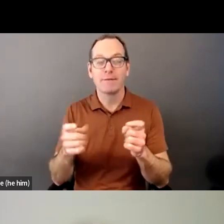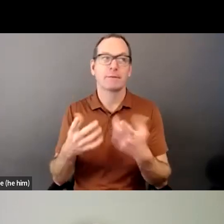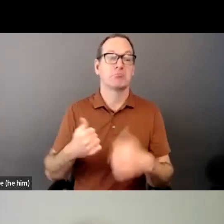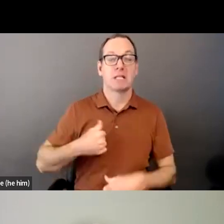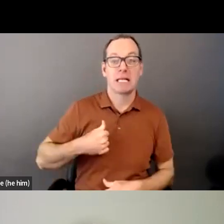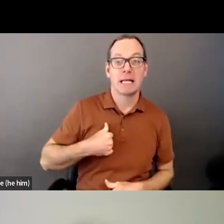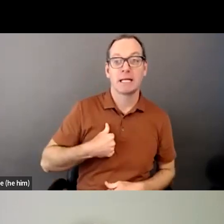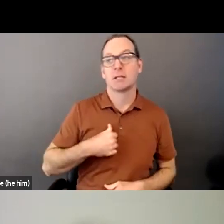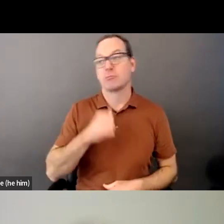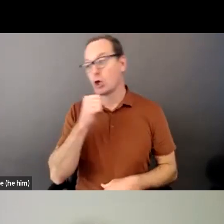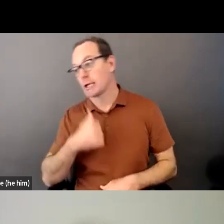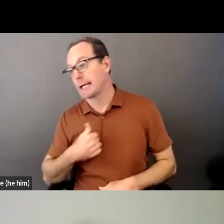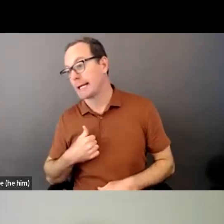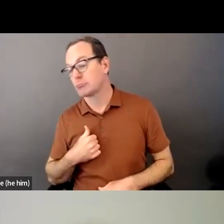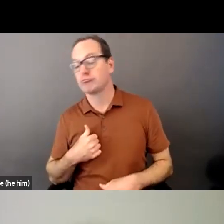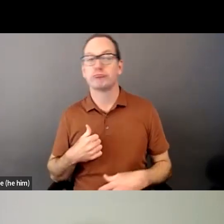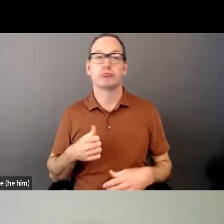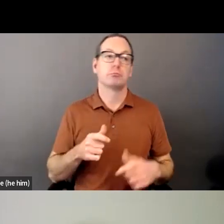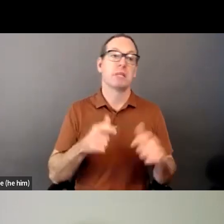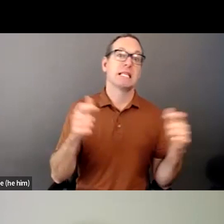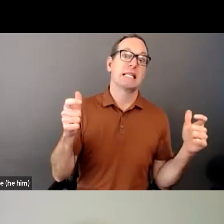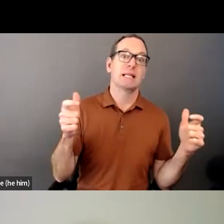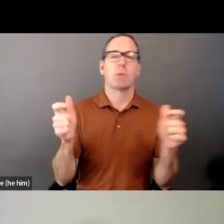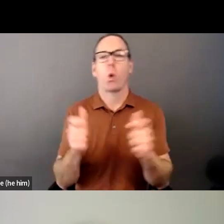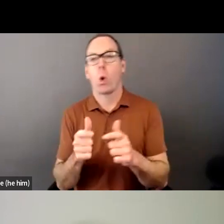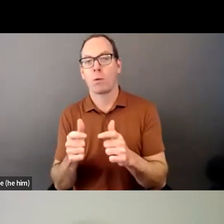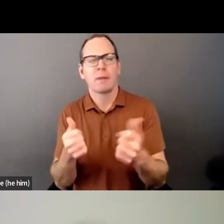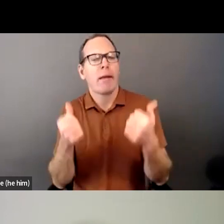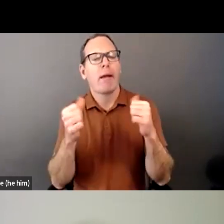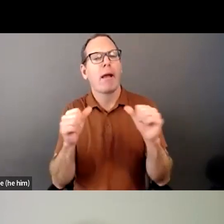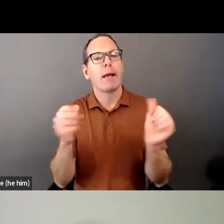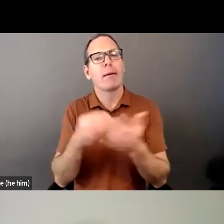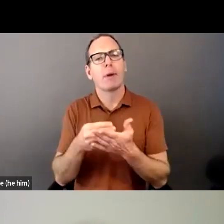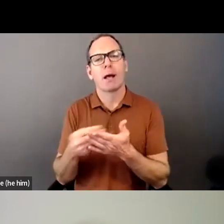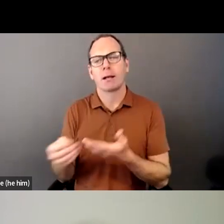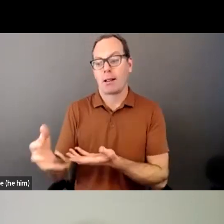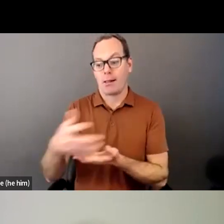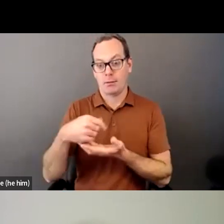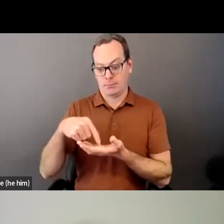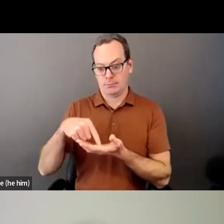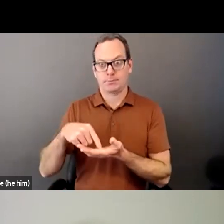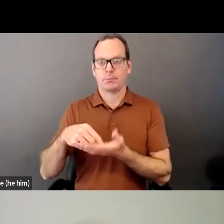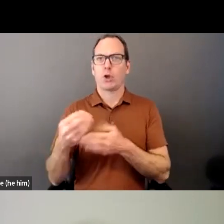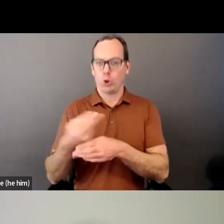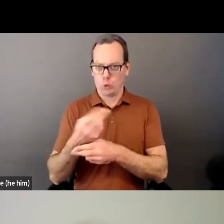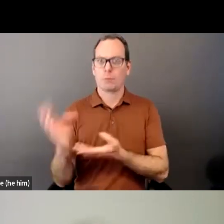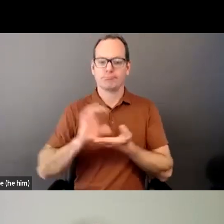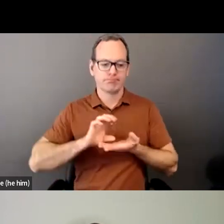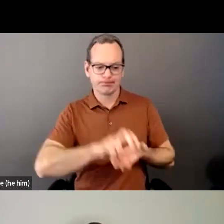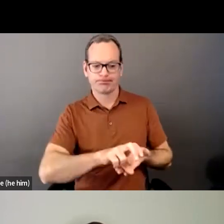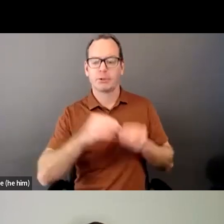Canadian. And every single dollar that comes in through the Goodness Gift, it is used to train